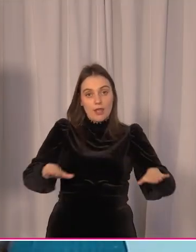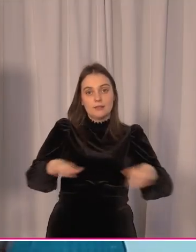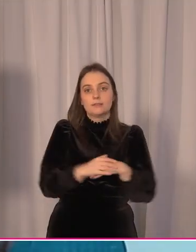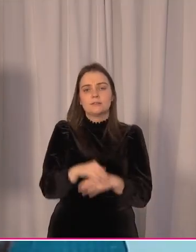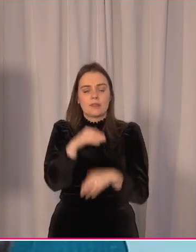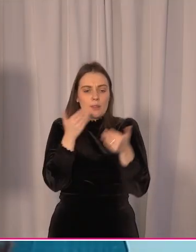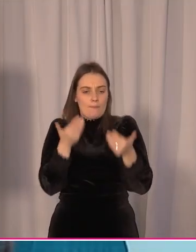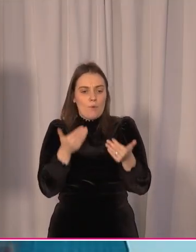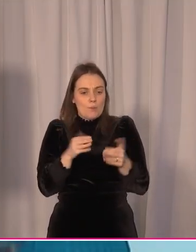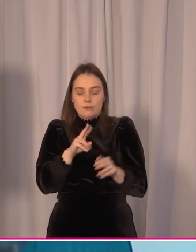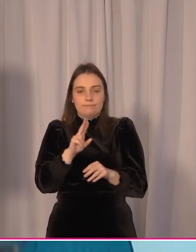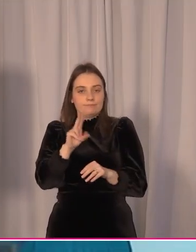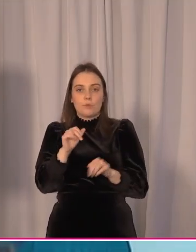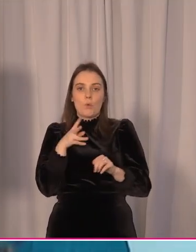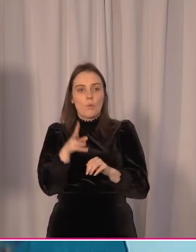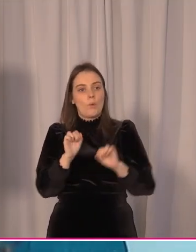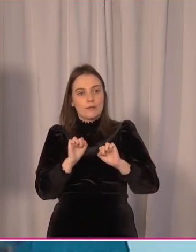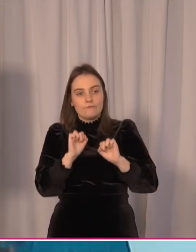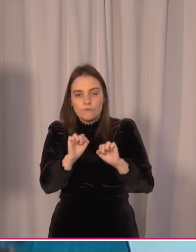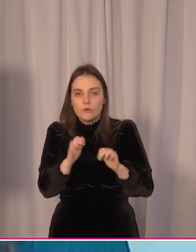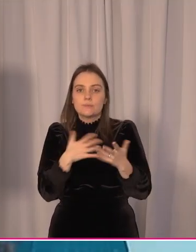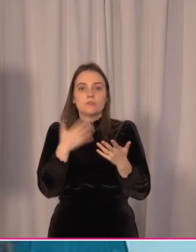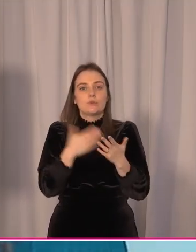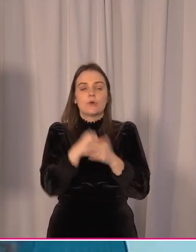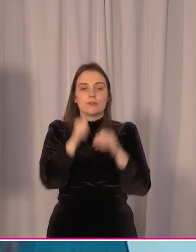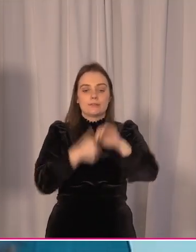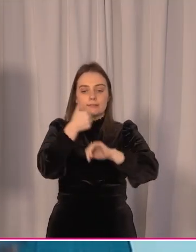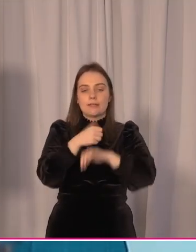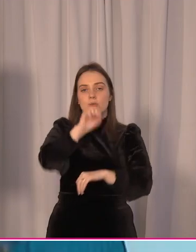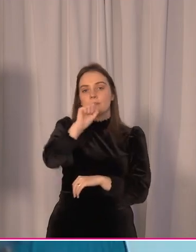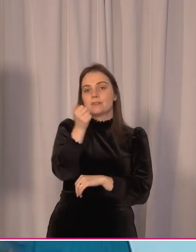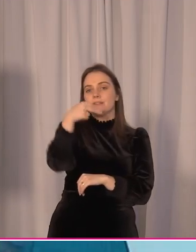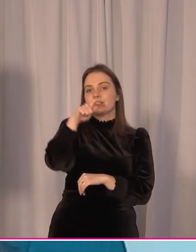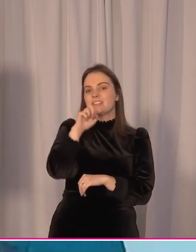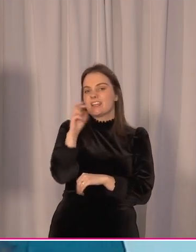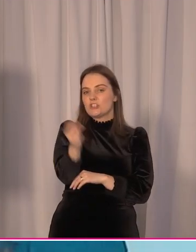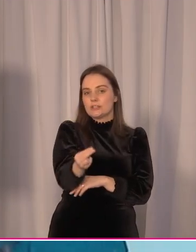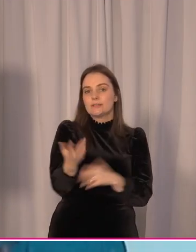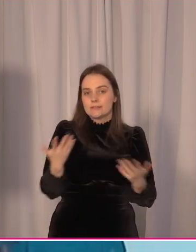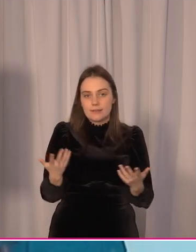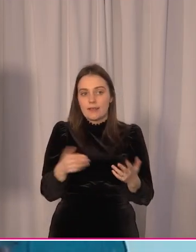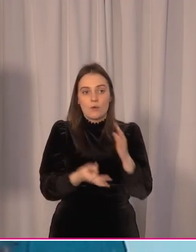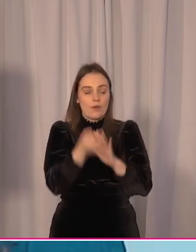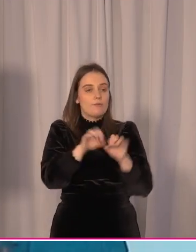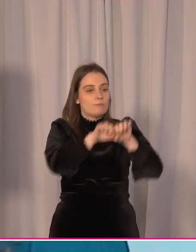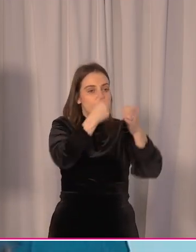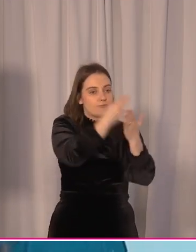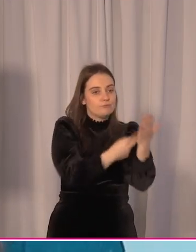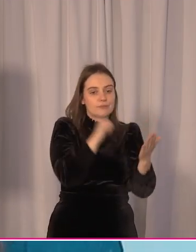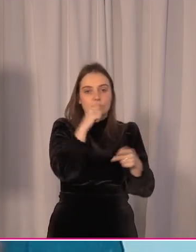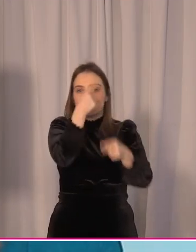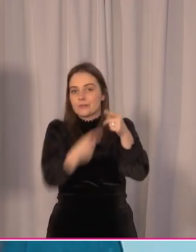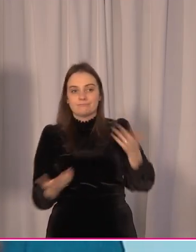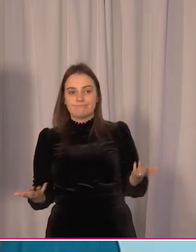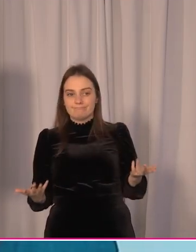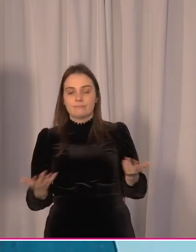no mechanism for enforcement or sanctions when these articles are broken. And what we are seeing now